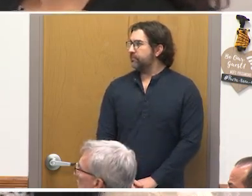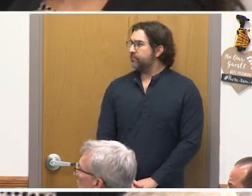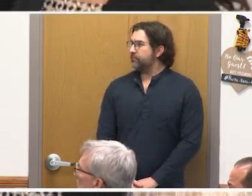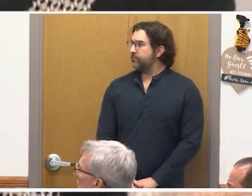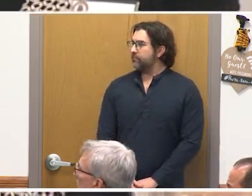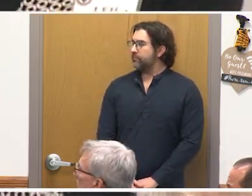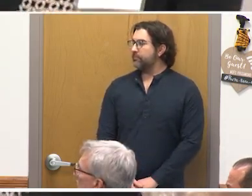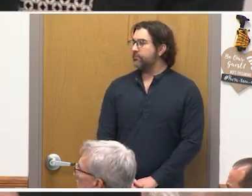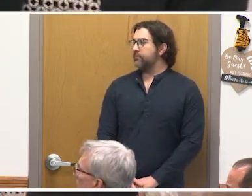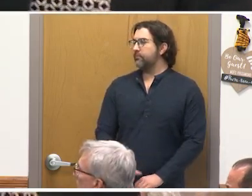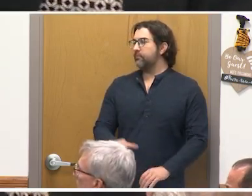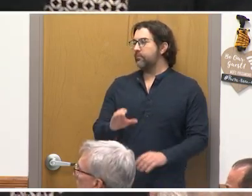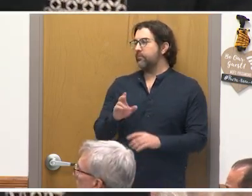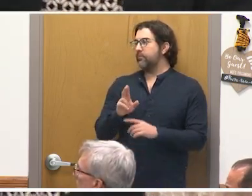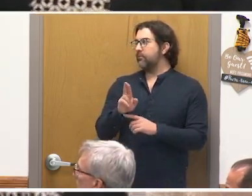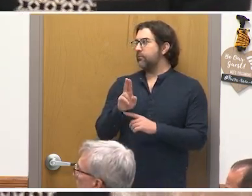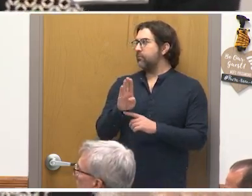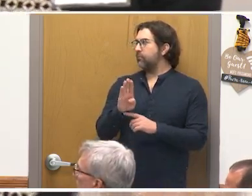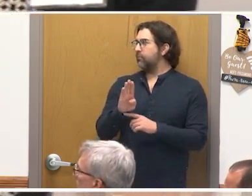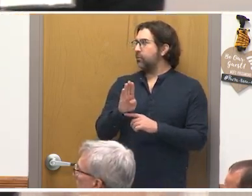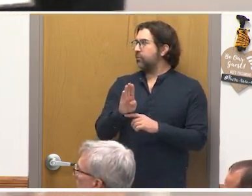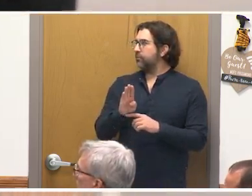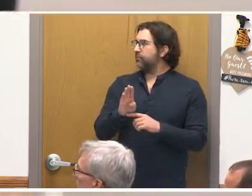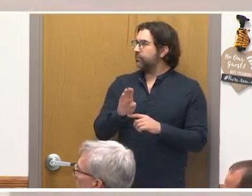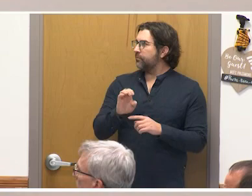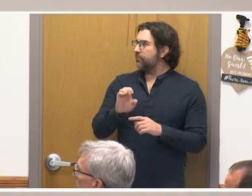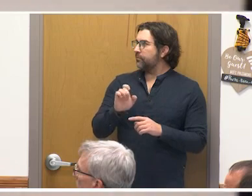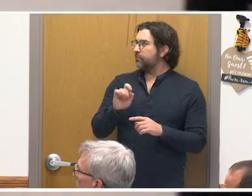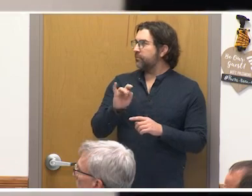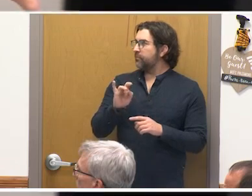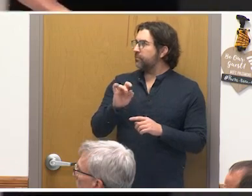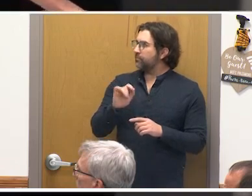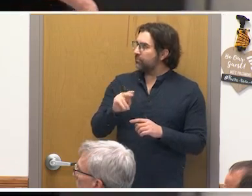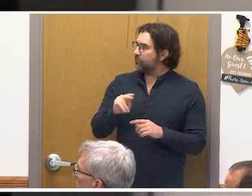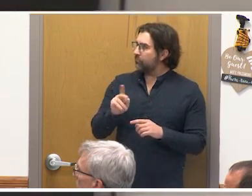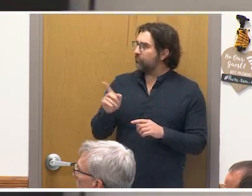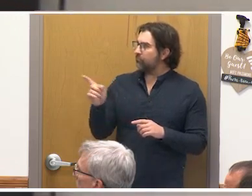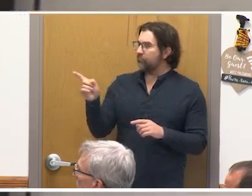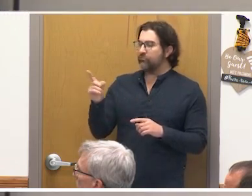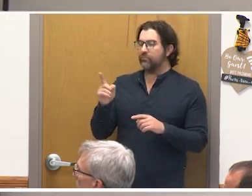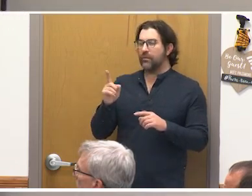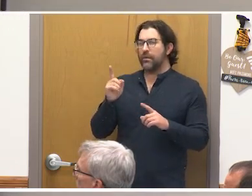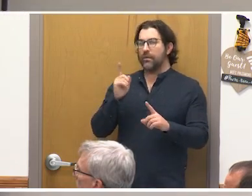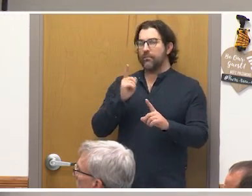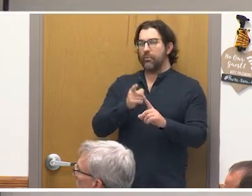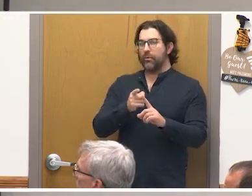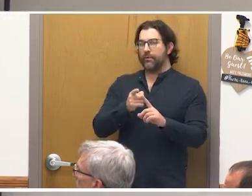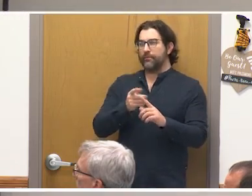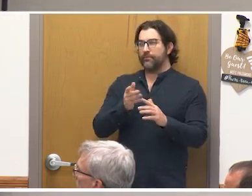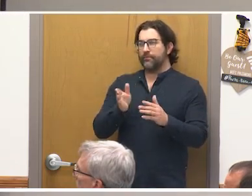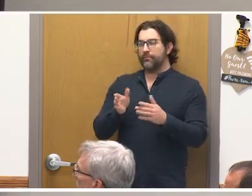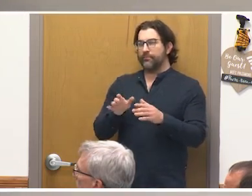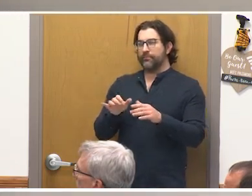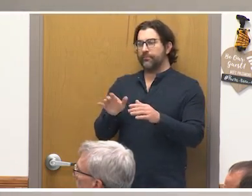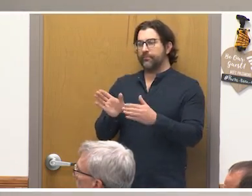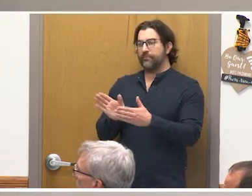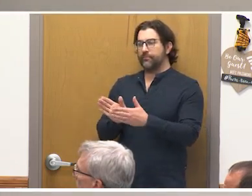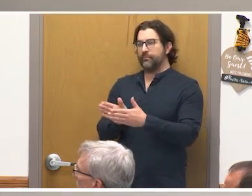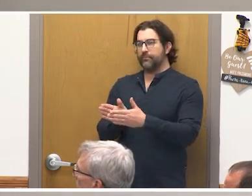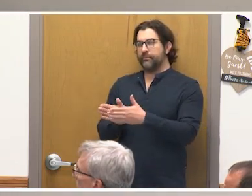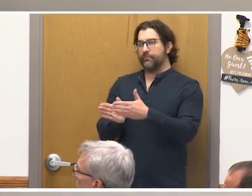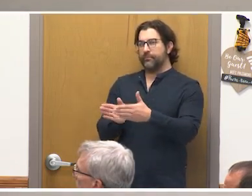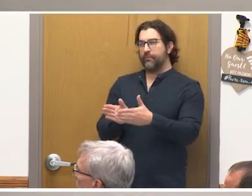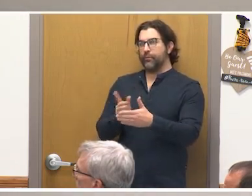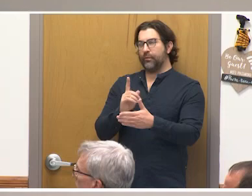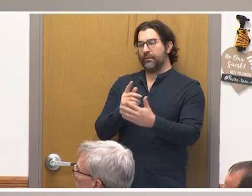So curb extensions, this is a good one. So the purpose of curb extensions is twofold, well, we'll